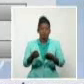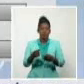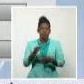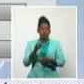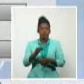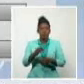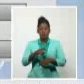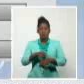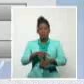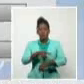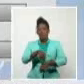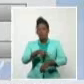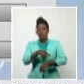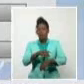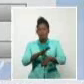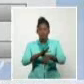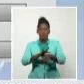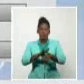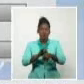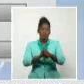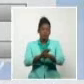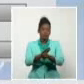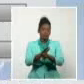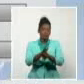89,993 people in one day in the world.